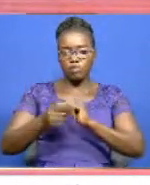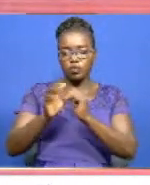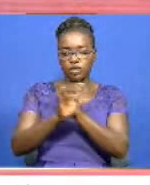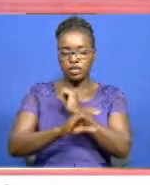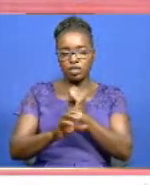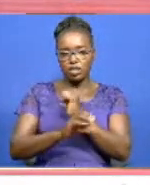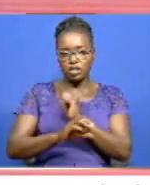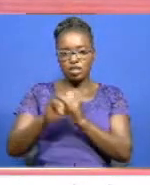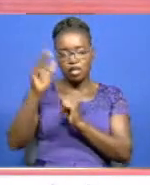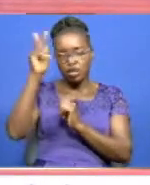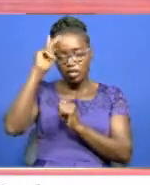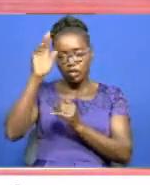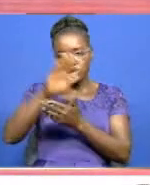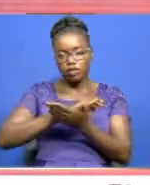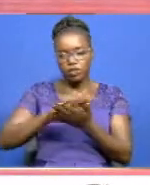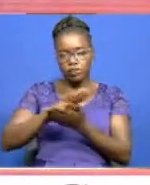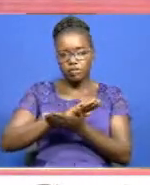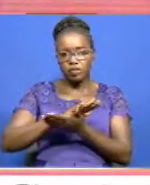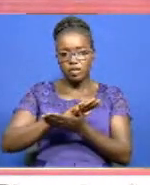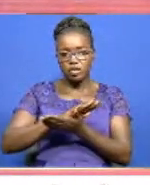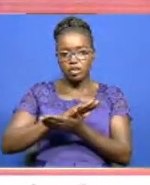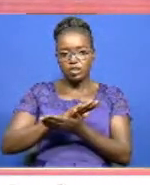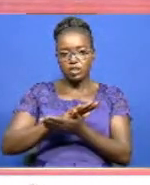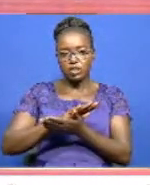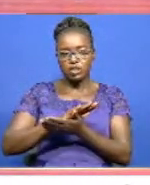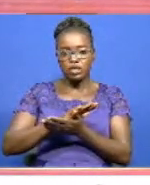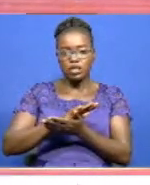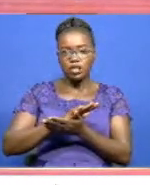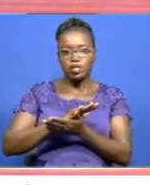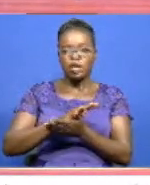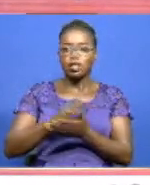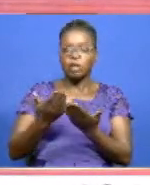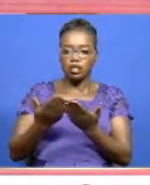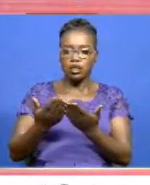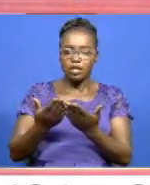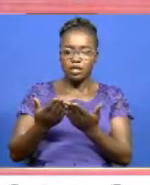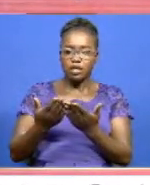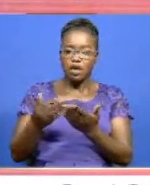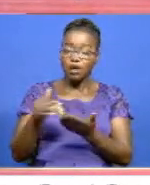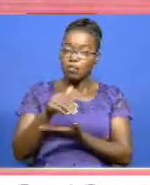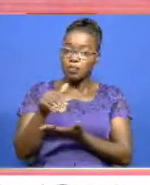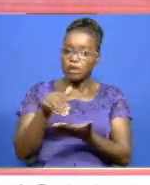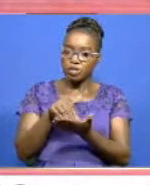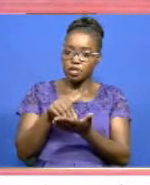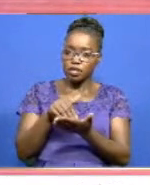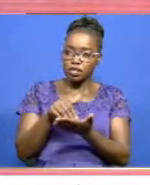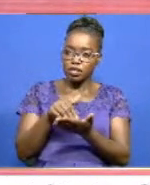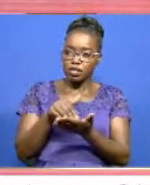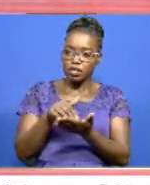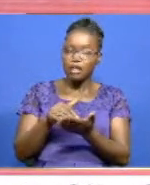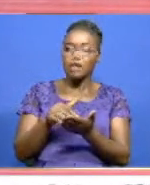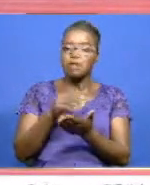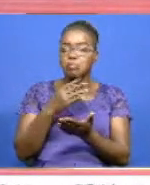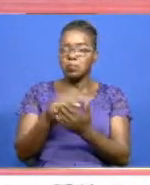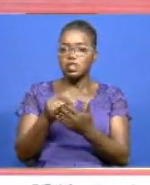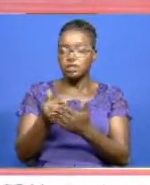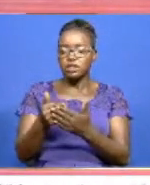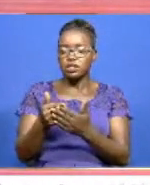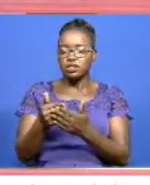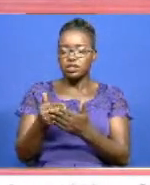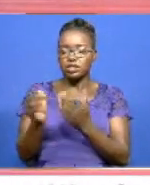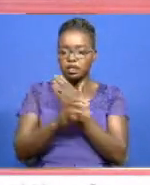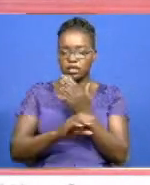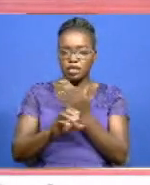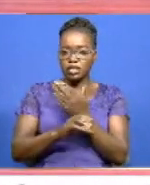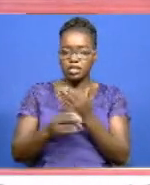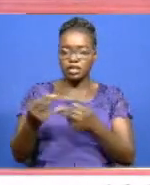into a knowledge-based, industrialized, middle-income country, providing a high quality of life to